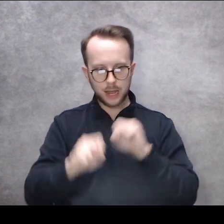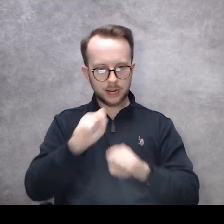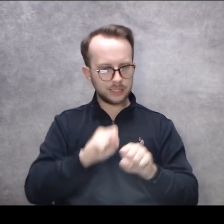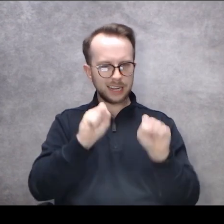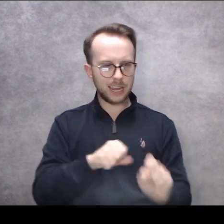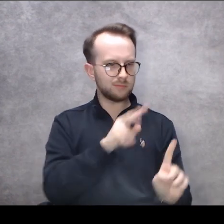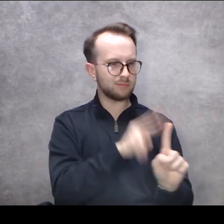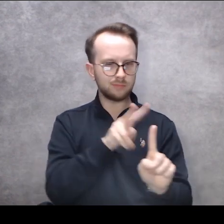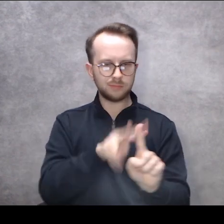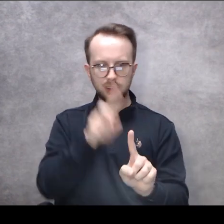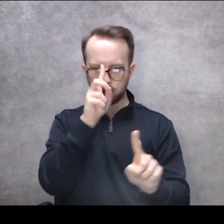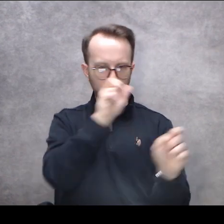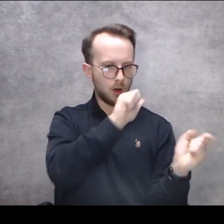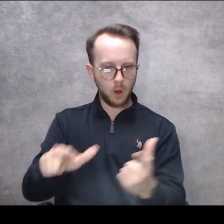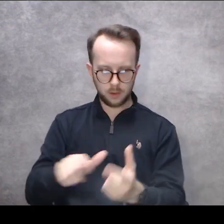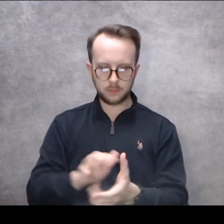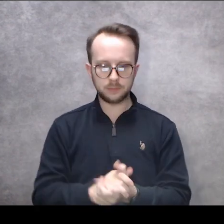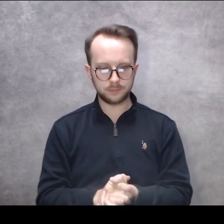any classroom.